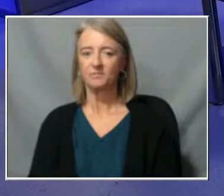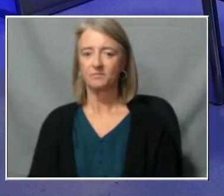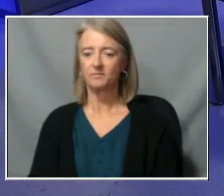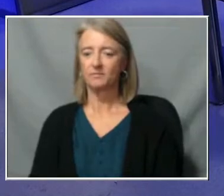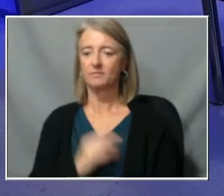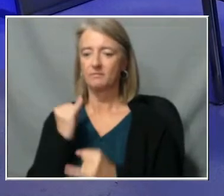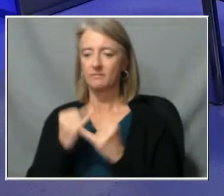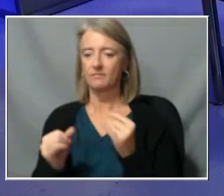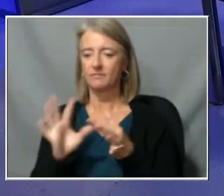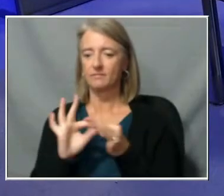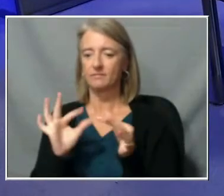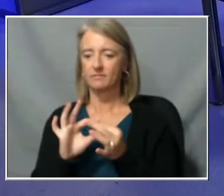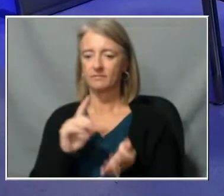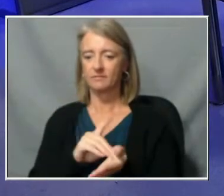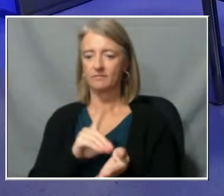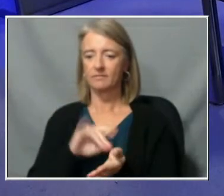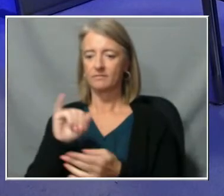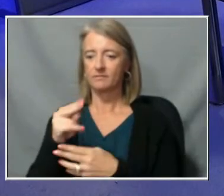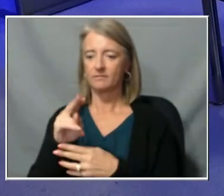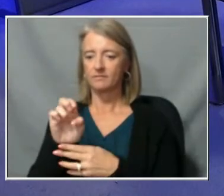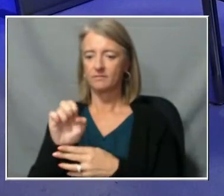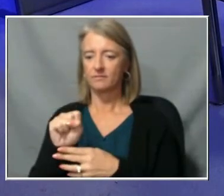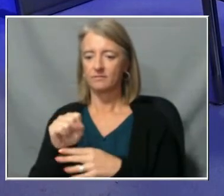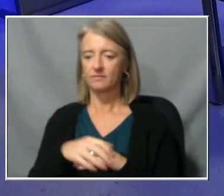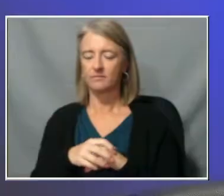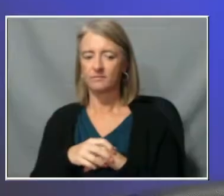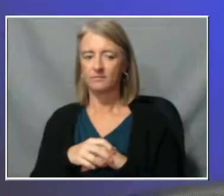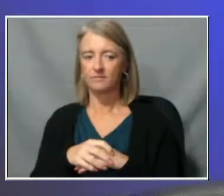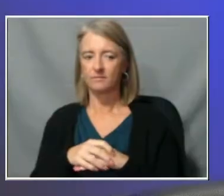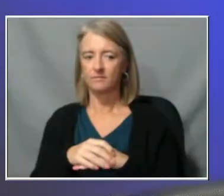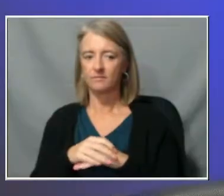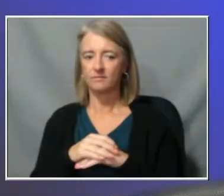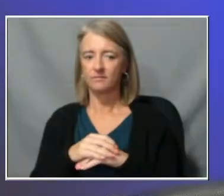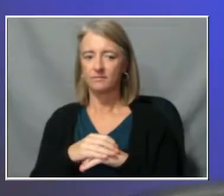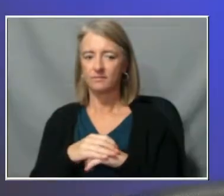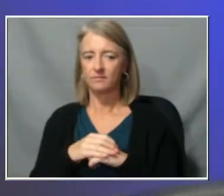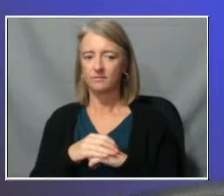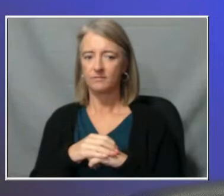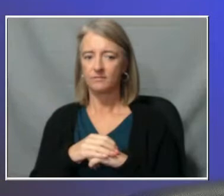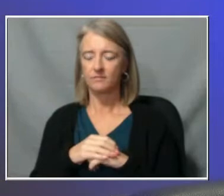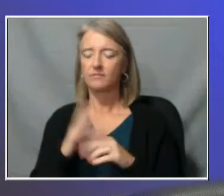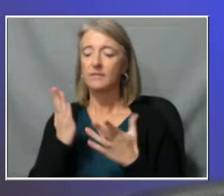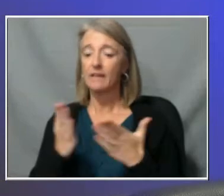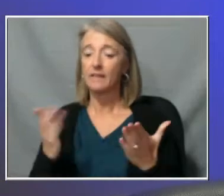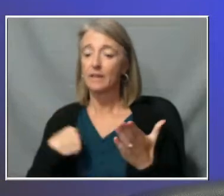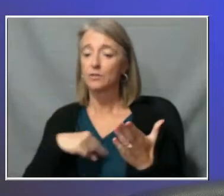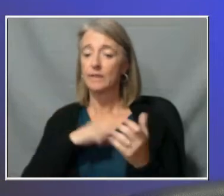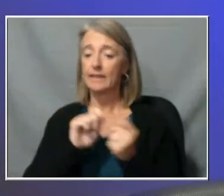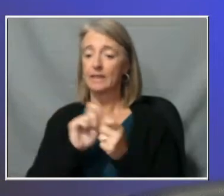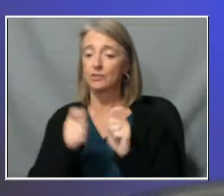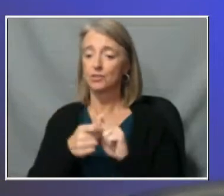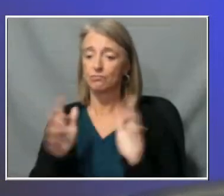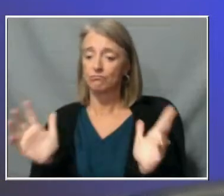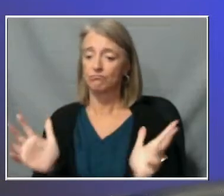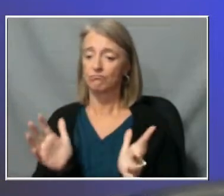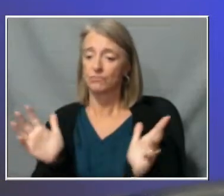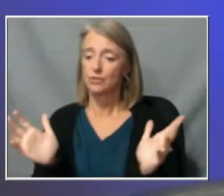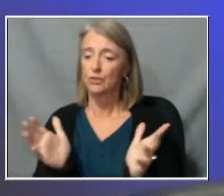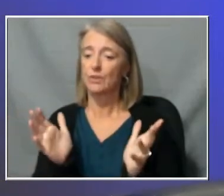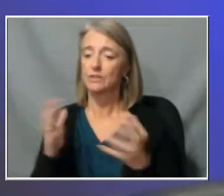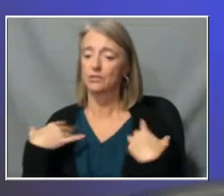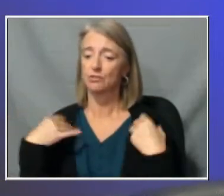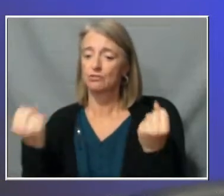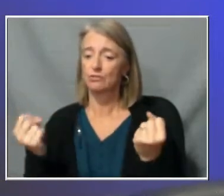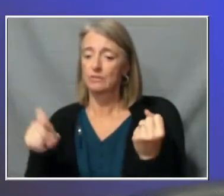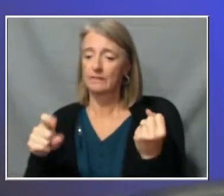today. Dr. Jones, what do you want people to take away from this conversation? I do think that, there are things that we can change and we need the courage to do that. And there's things we have to